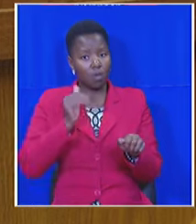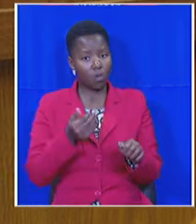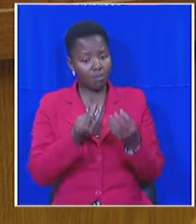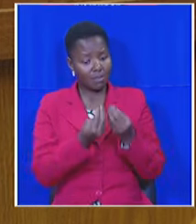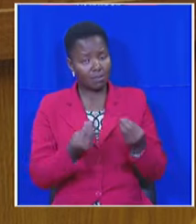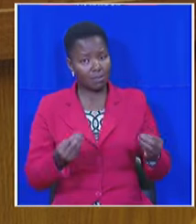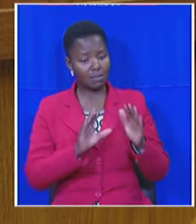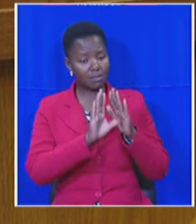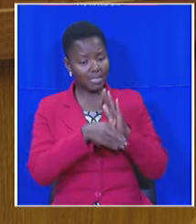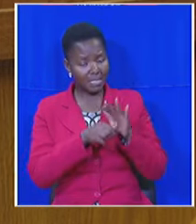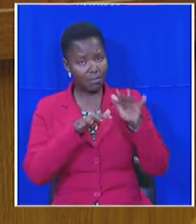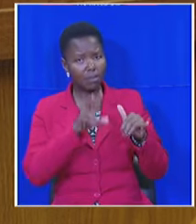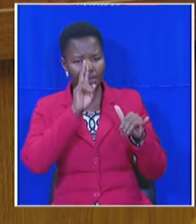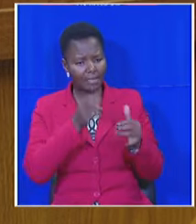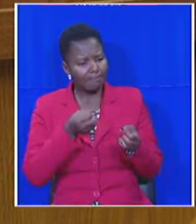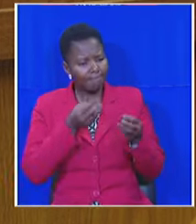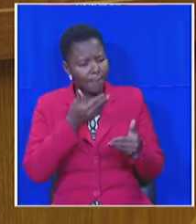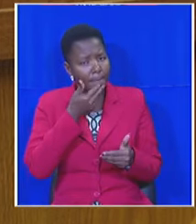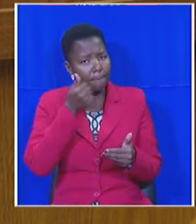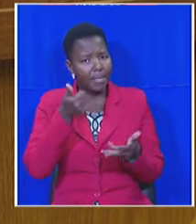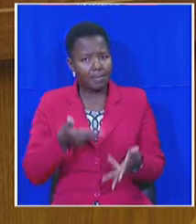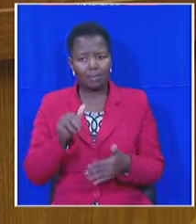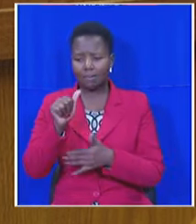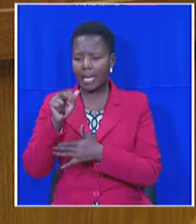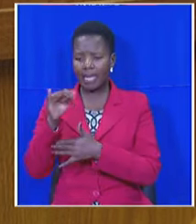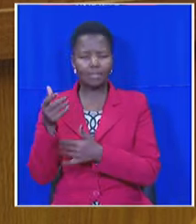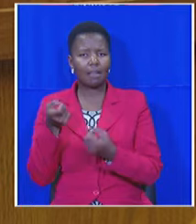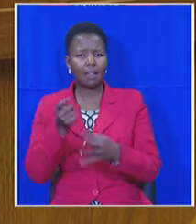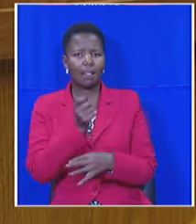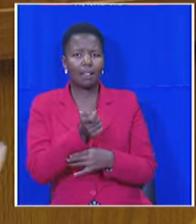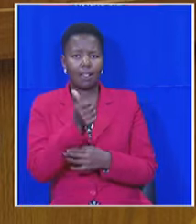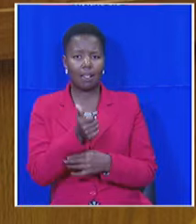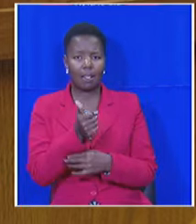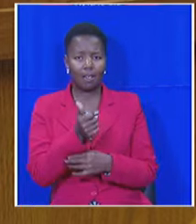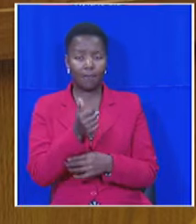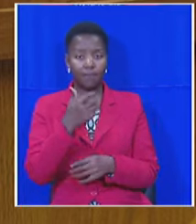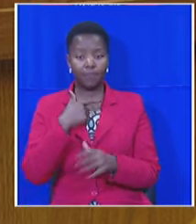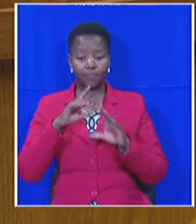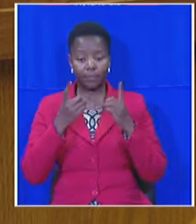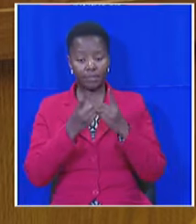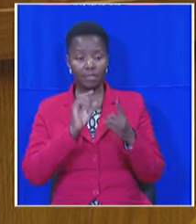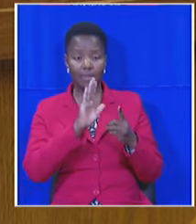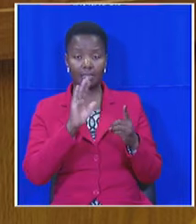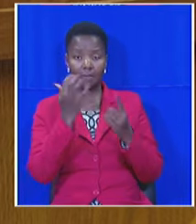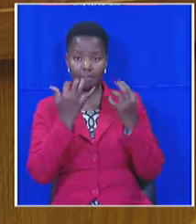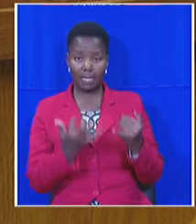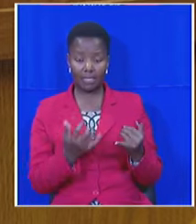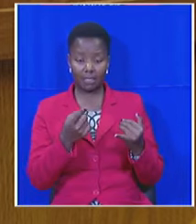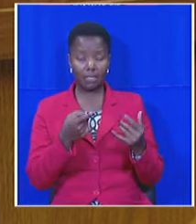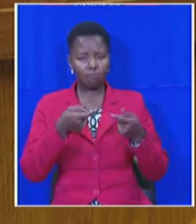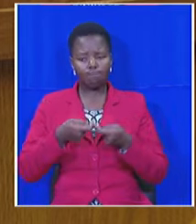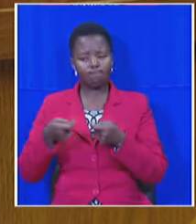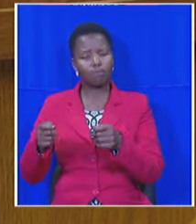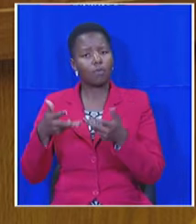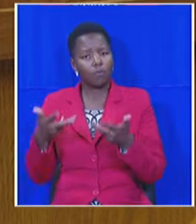deserve a better deal than the ANC is prepared to give them. The budget of the Department of Women can be utilized to